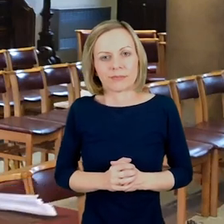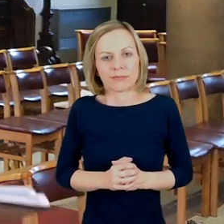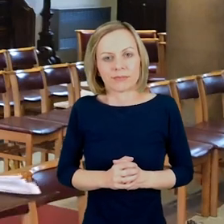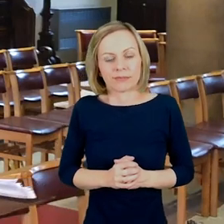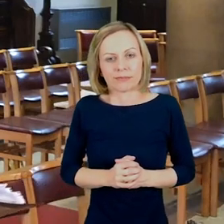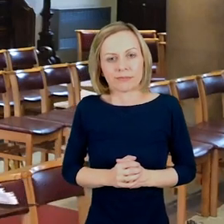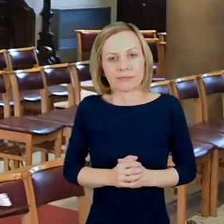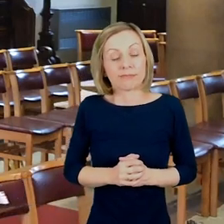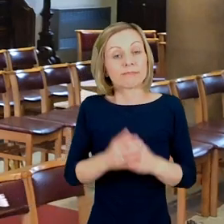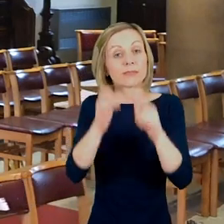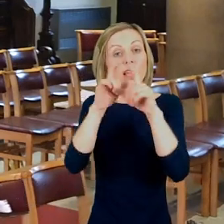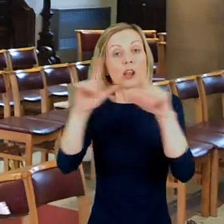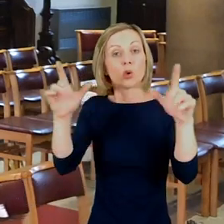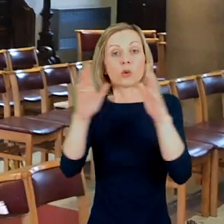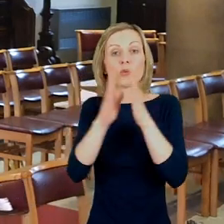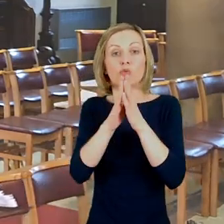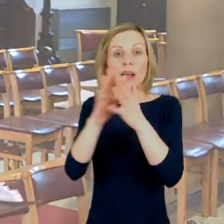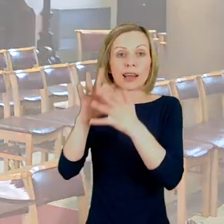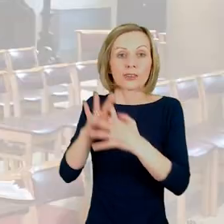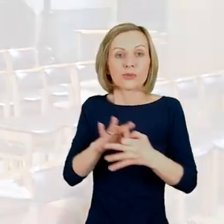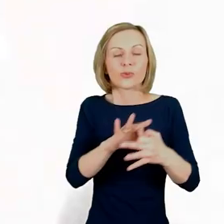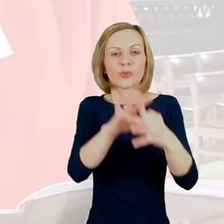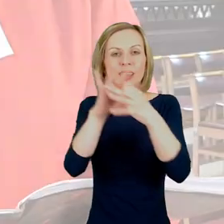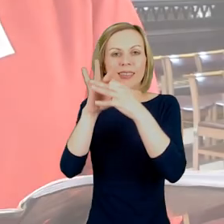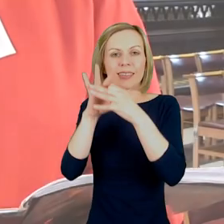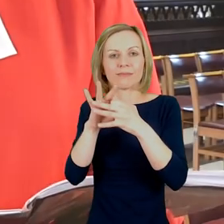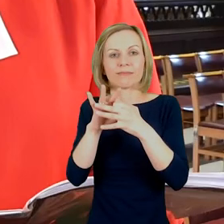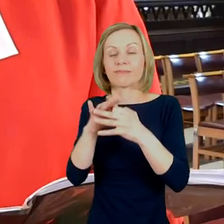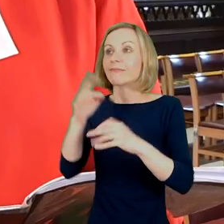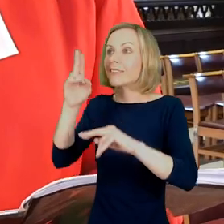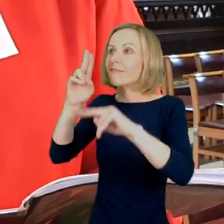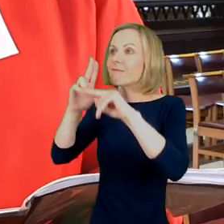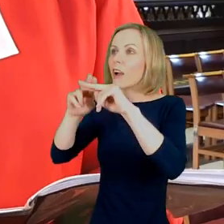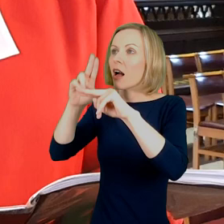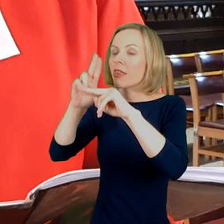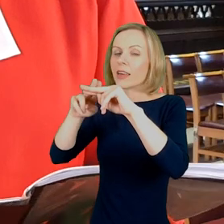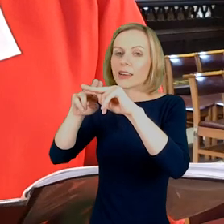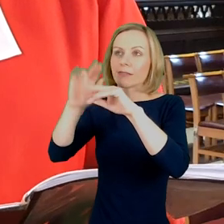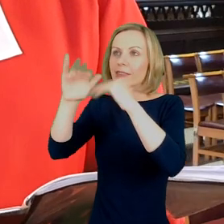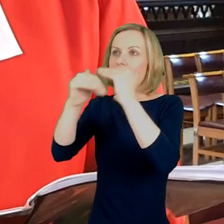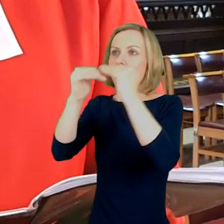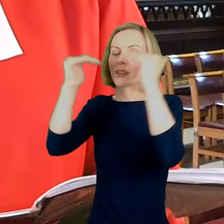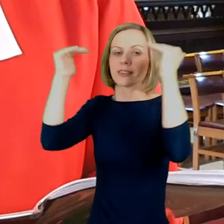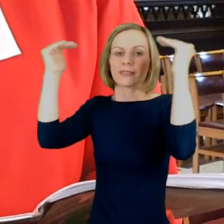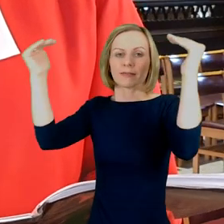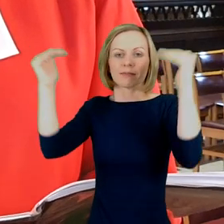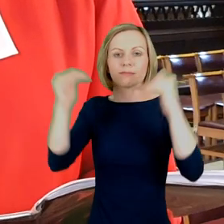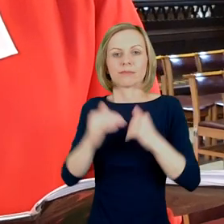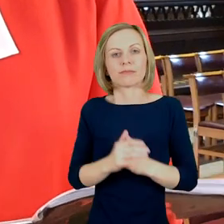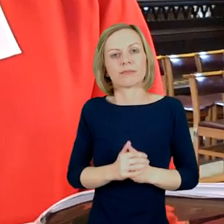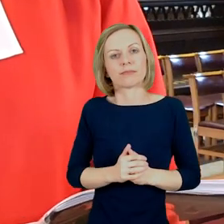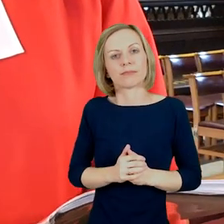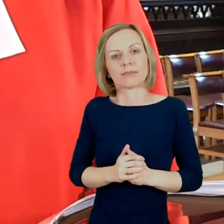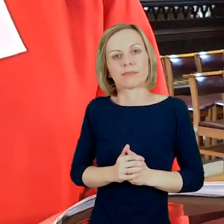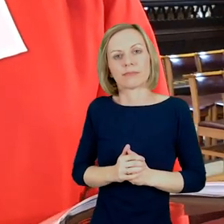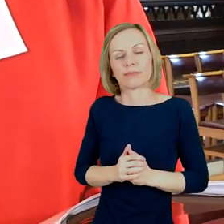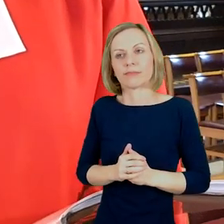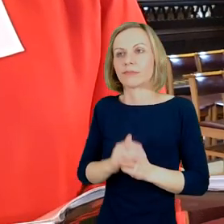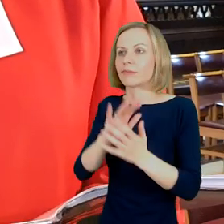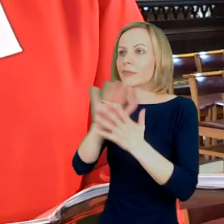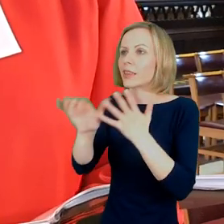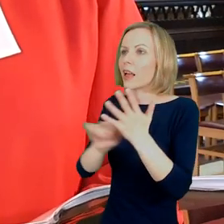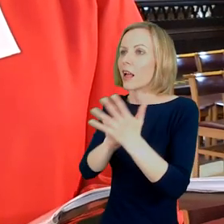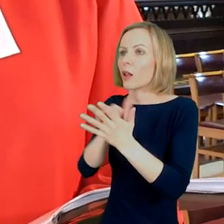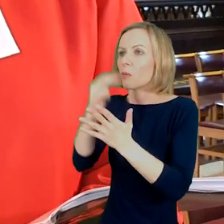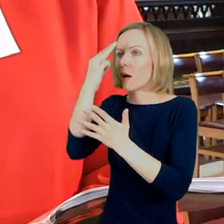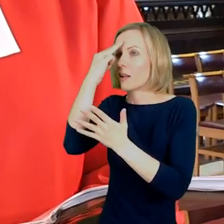Let us say the Lord's Prayer together. Our Father, who art in heaven, hallowed be thy